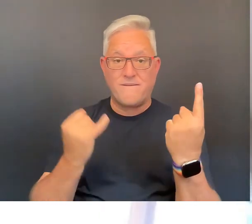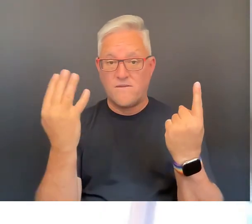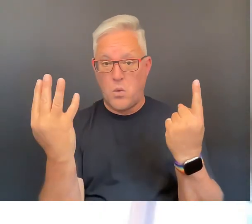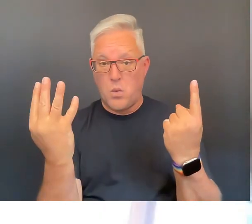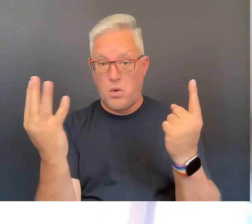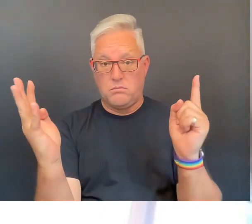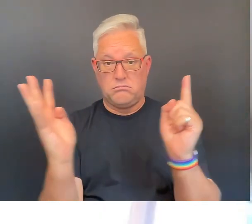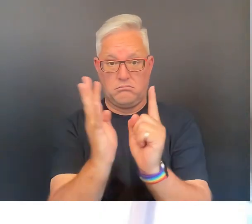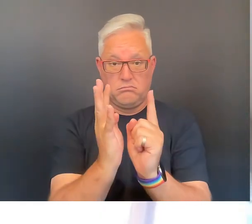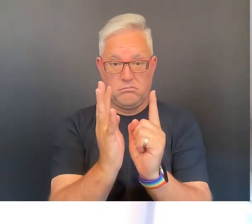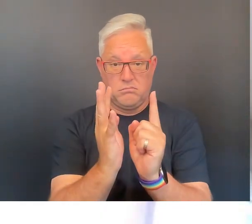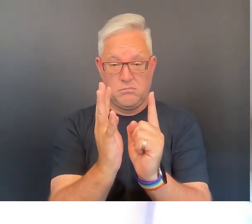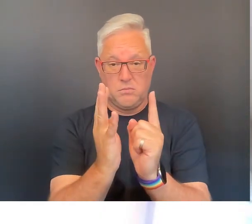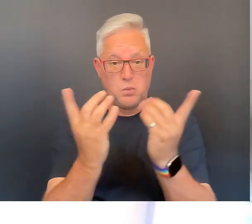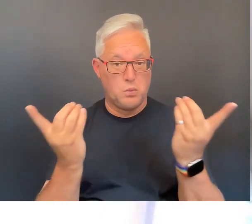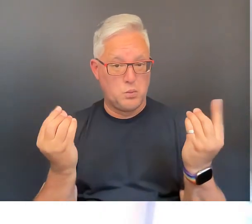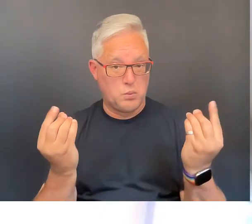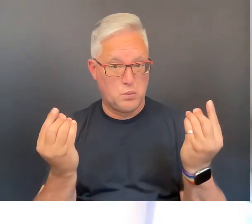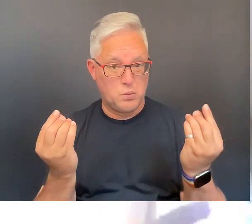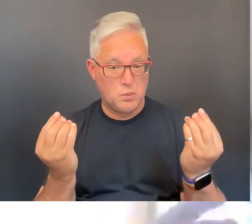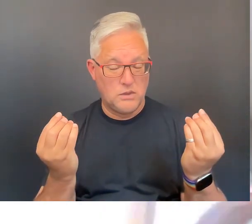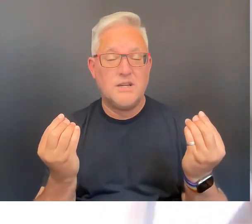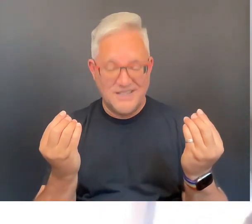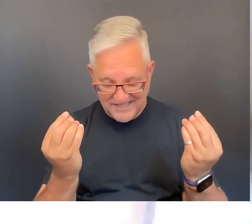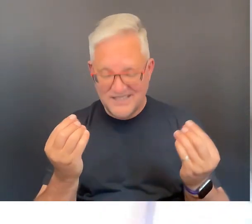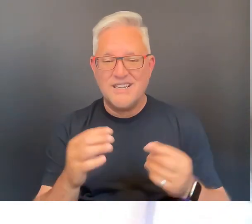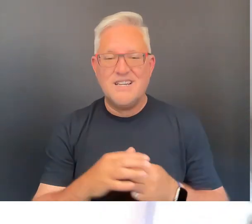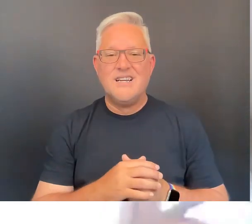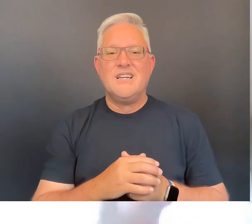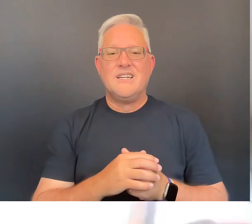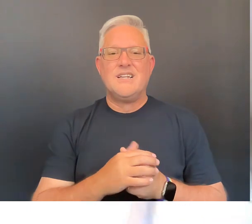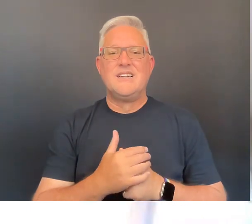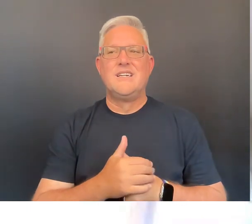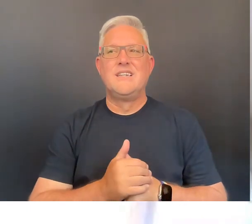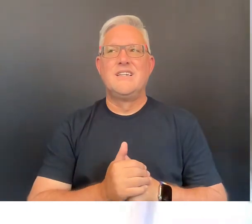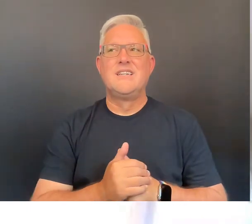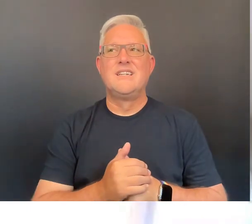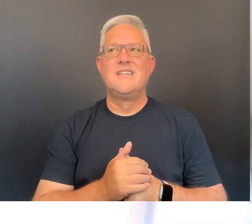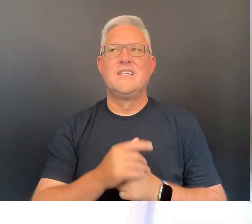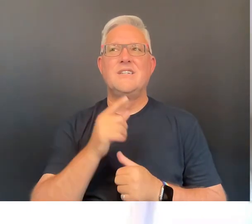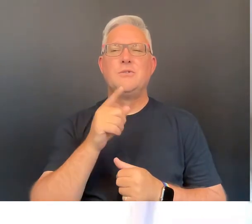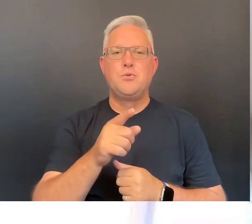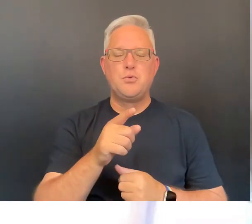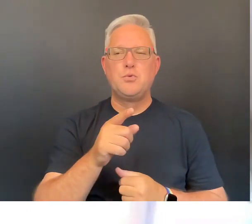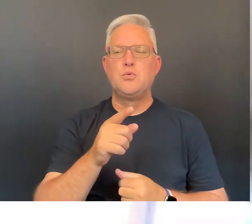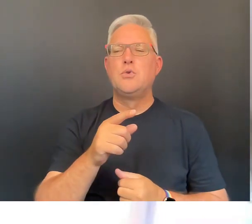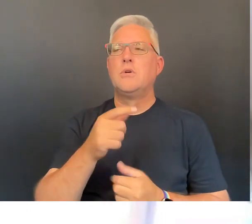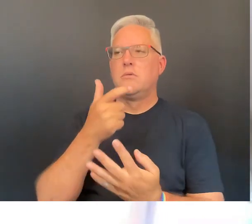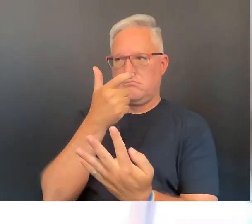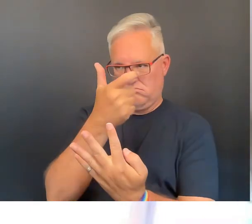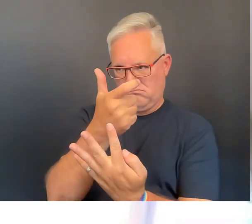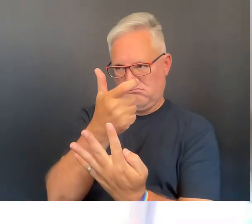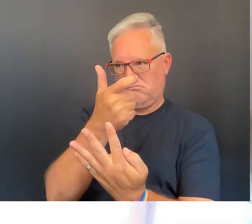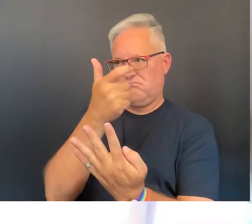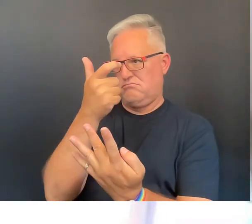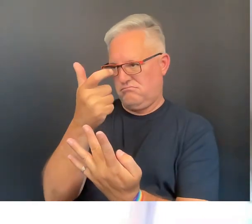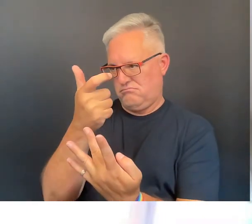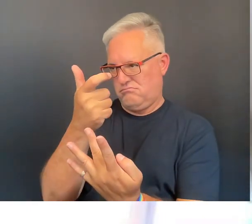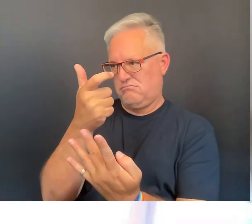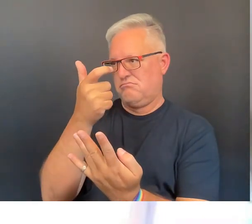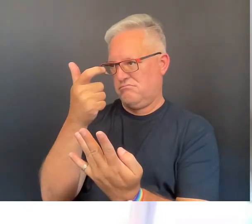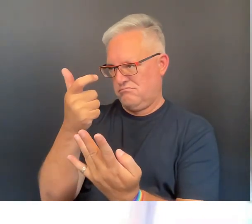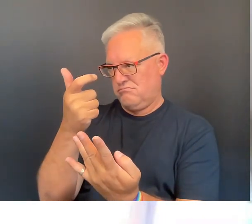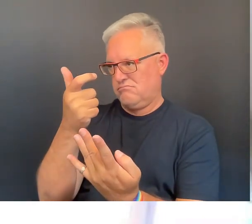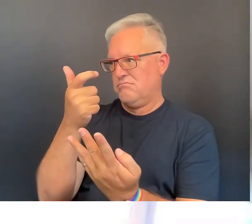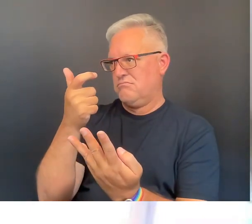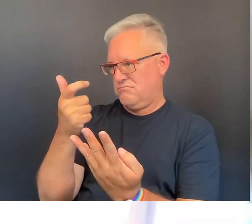1 to 4 people, like a group, right? So you listen to the other